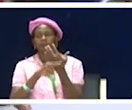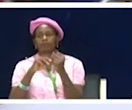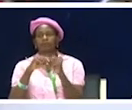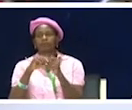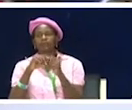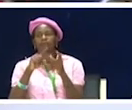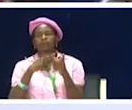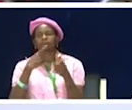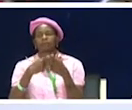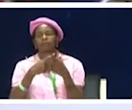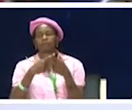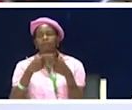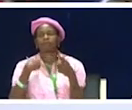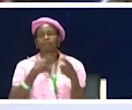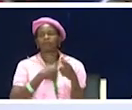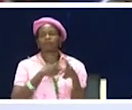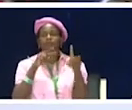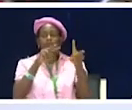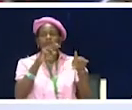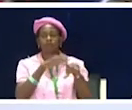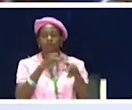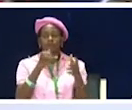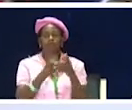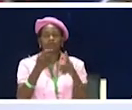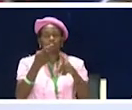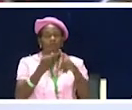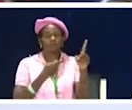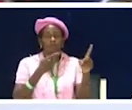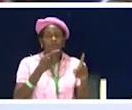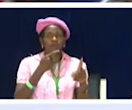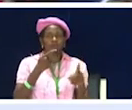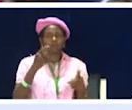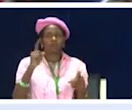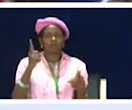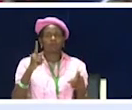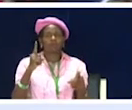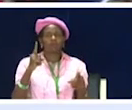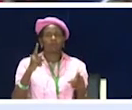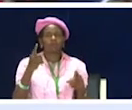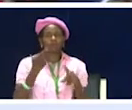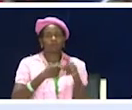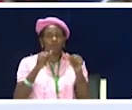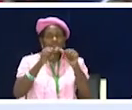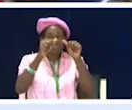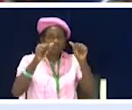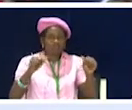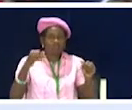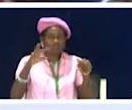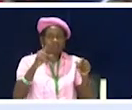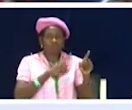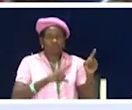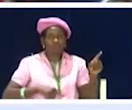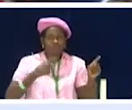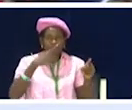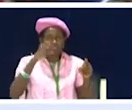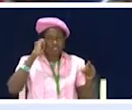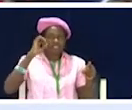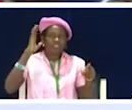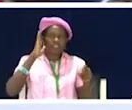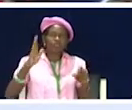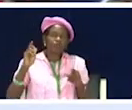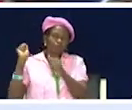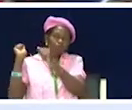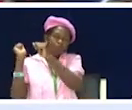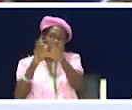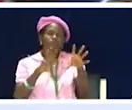And then we could look at it from where, from the angle of his, of the Lord, saying, he will thrust out